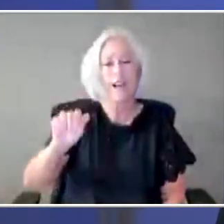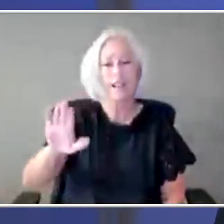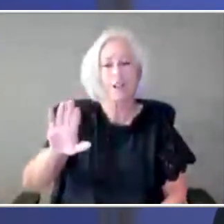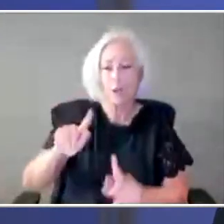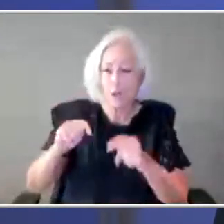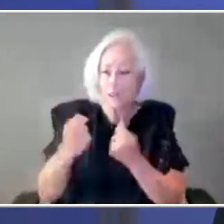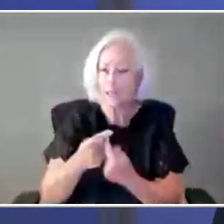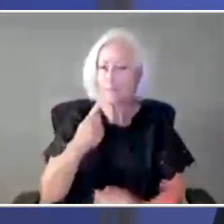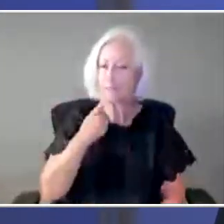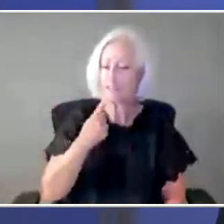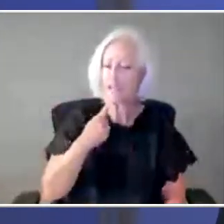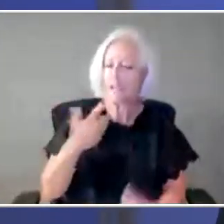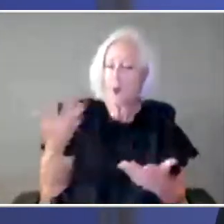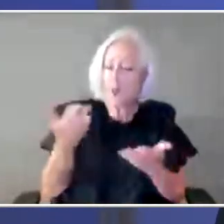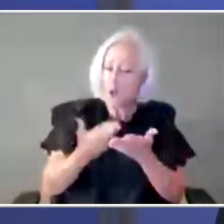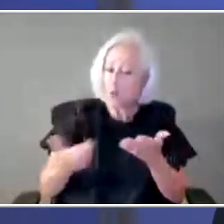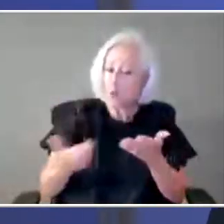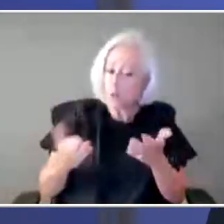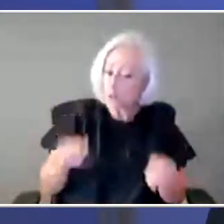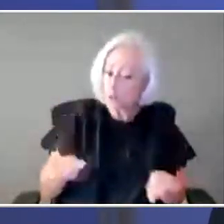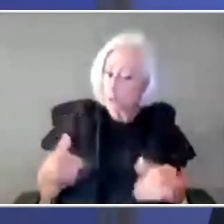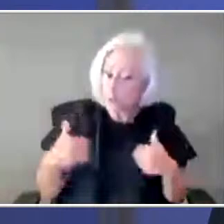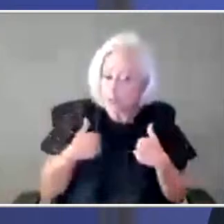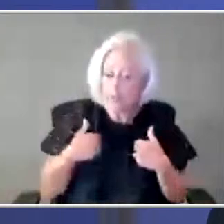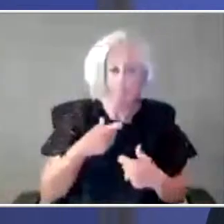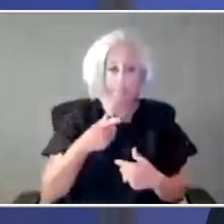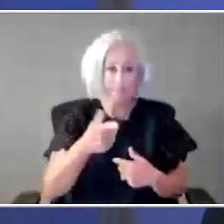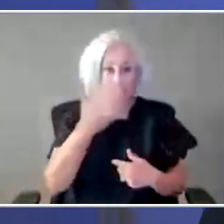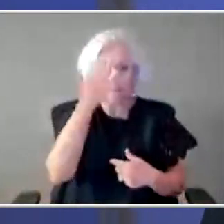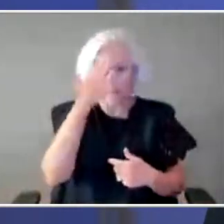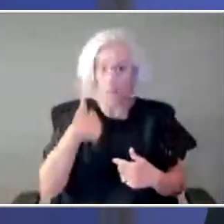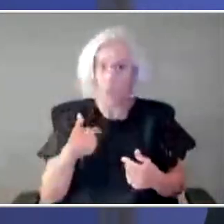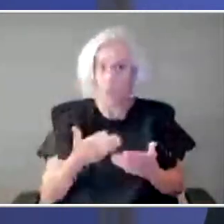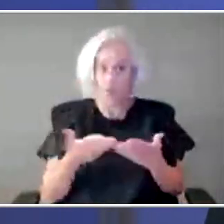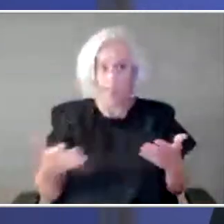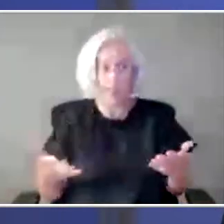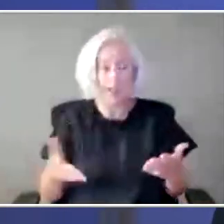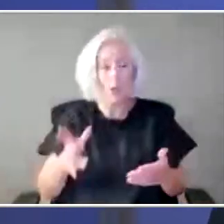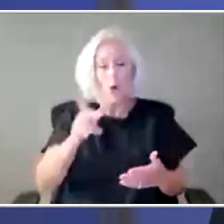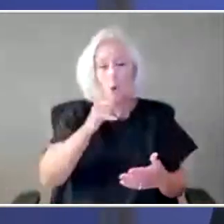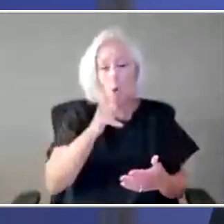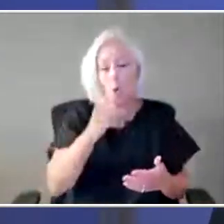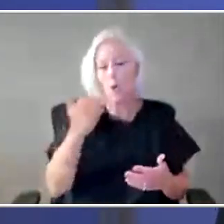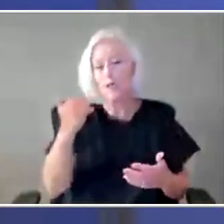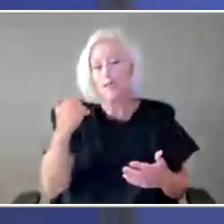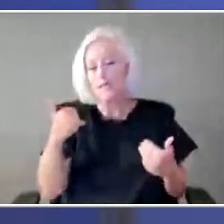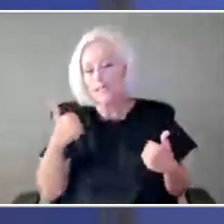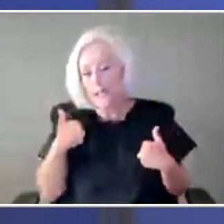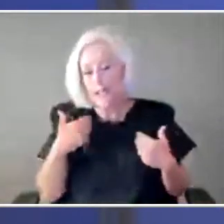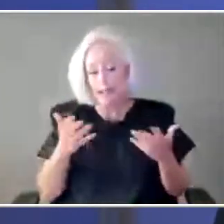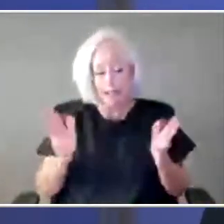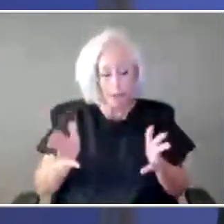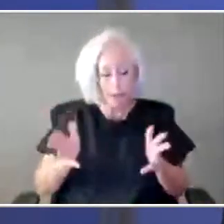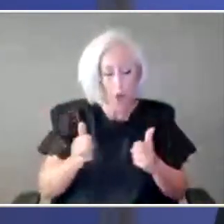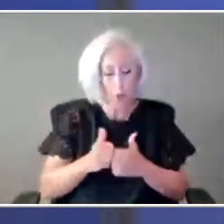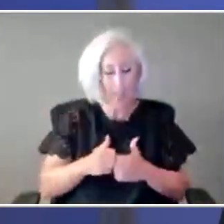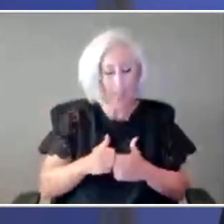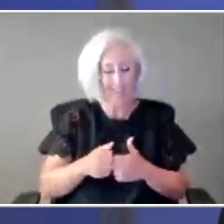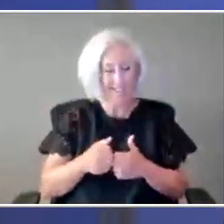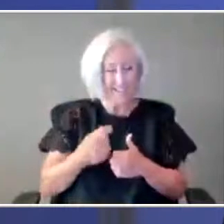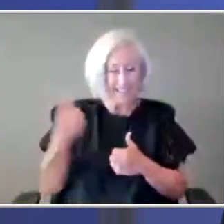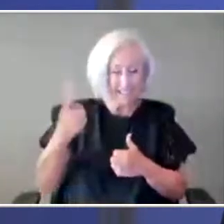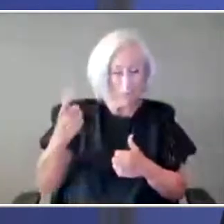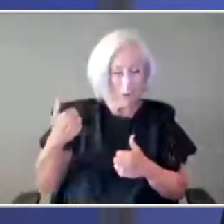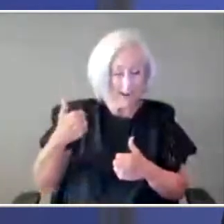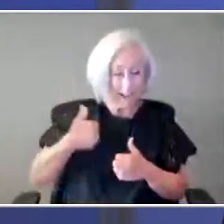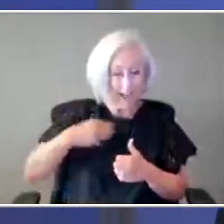can, because I know you guys got lots, that I can talk to somebody who's been through this, who knows this. Because even though I have a great support around me,